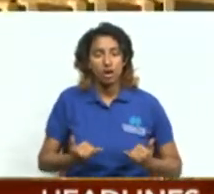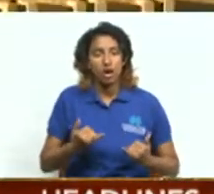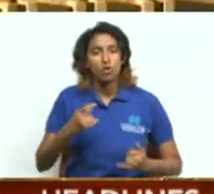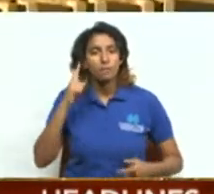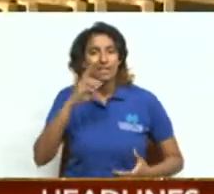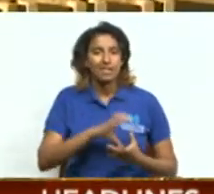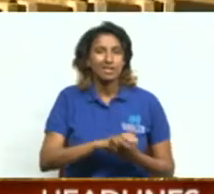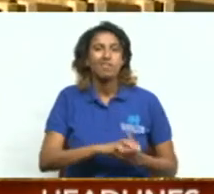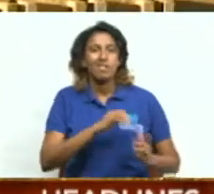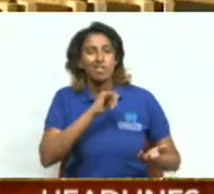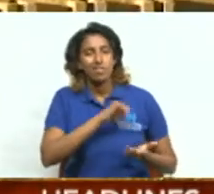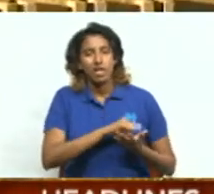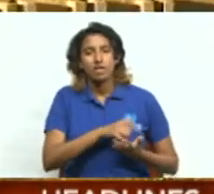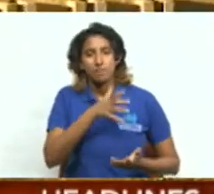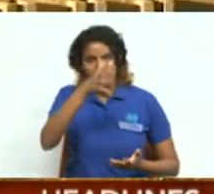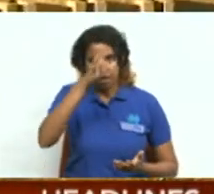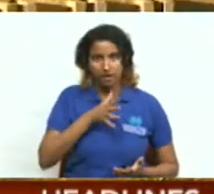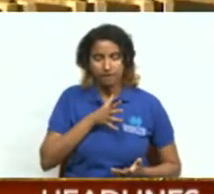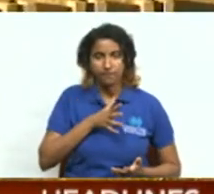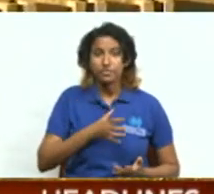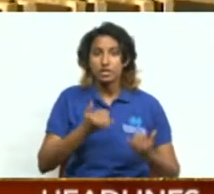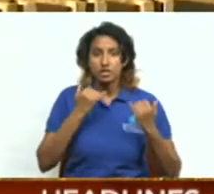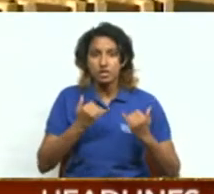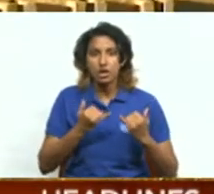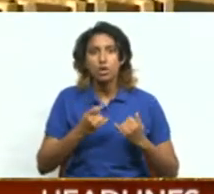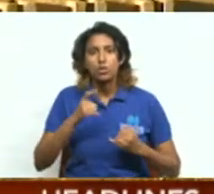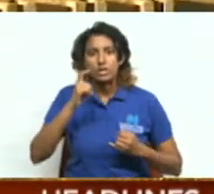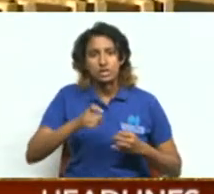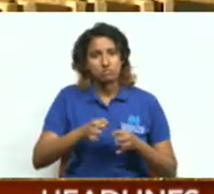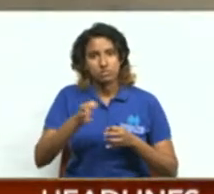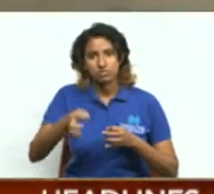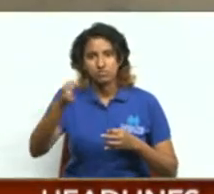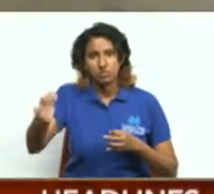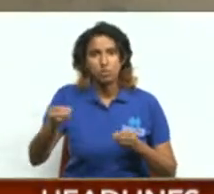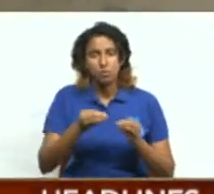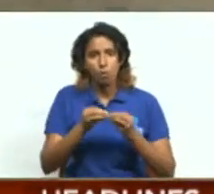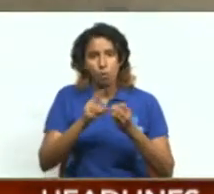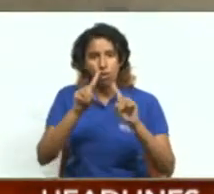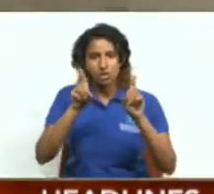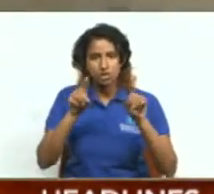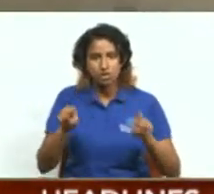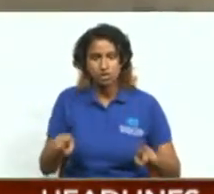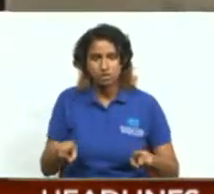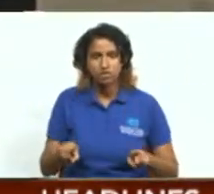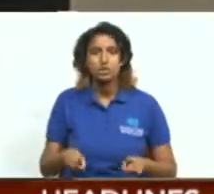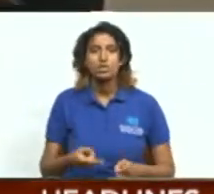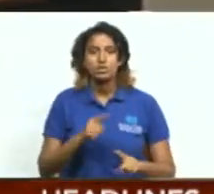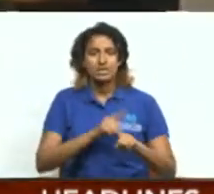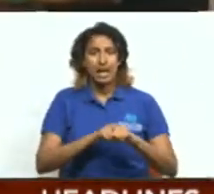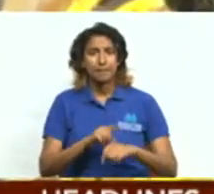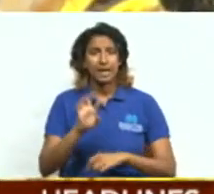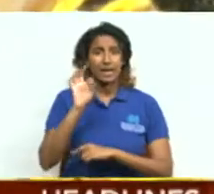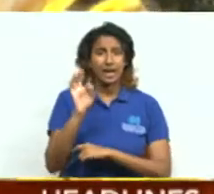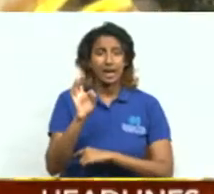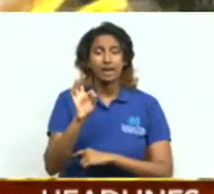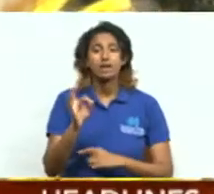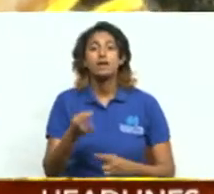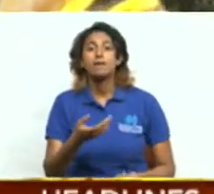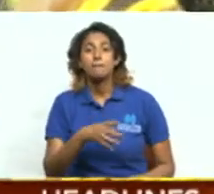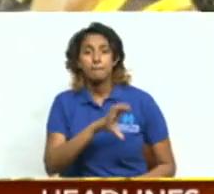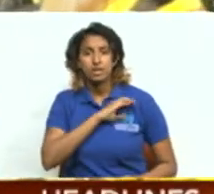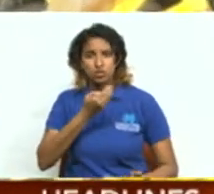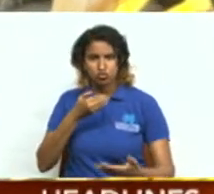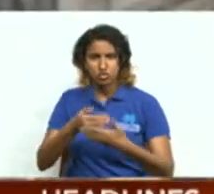provide a definitive answer, and the timeline for these tests are unknown at this time. At around 9 a.m., police arrived at the family home speaking with relatives